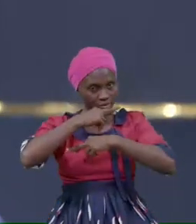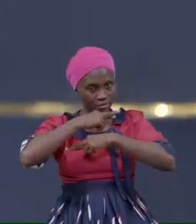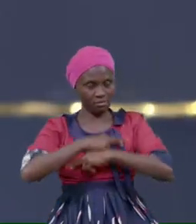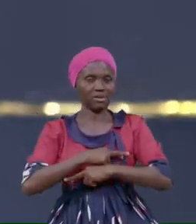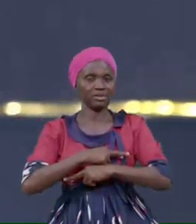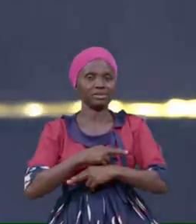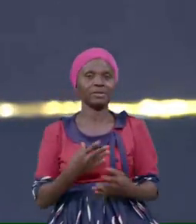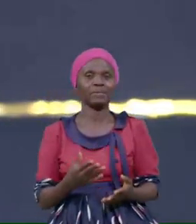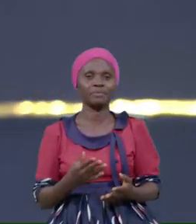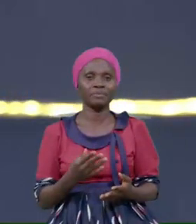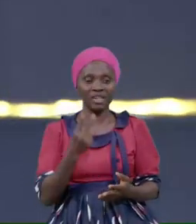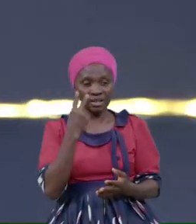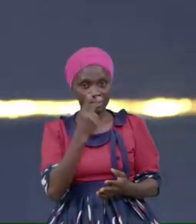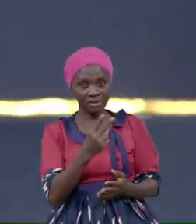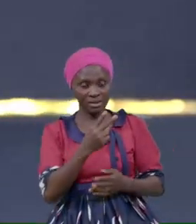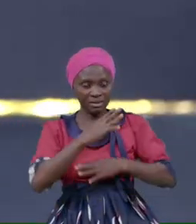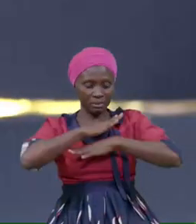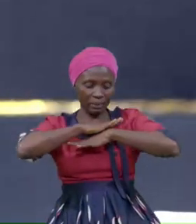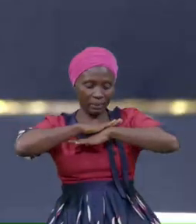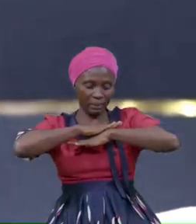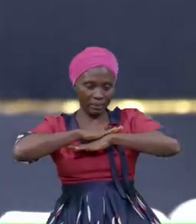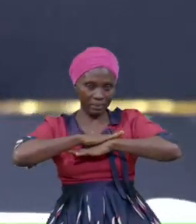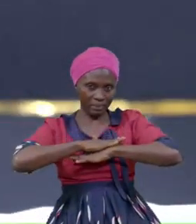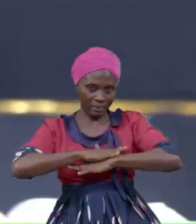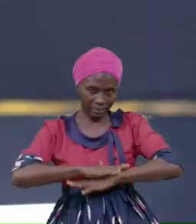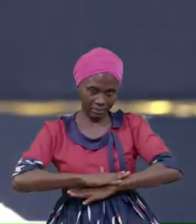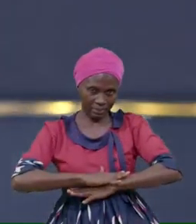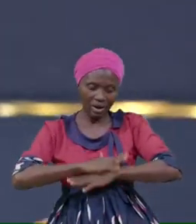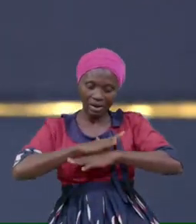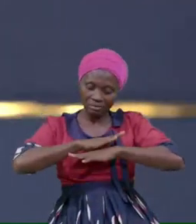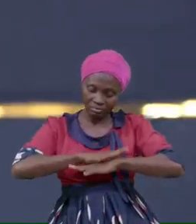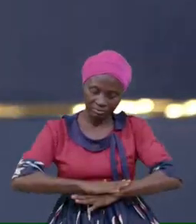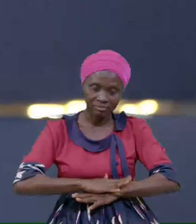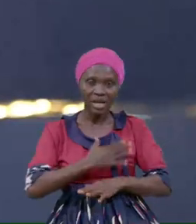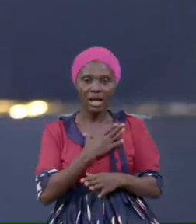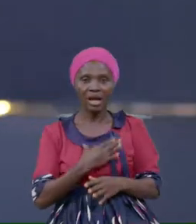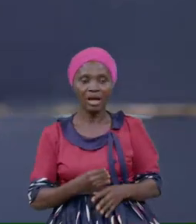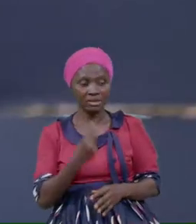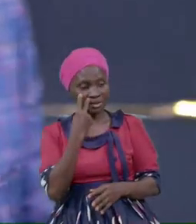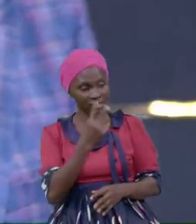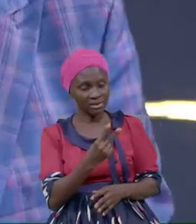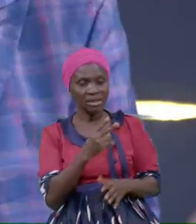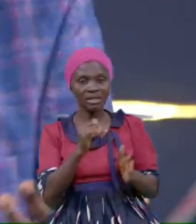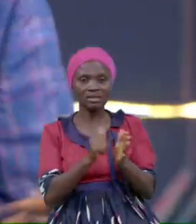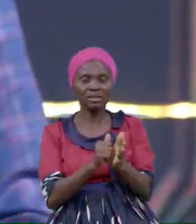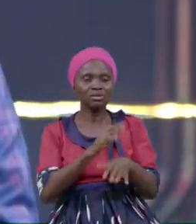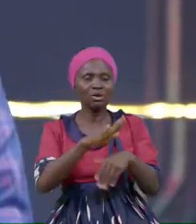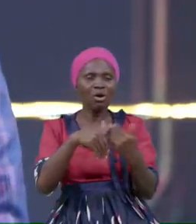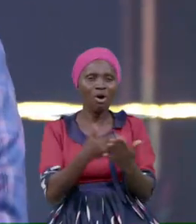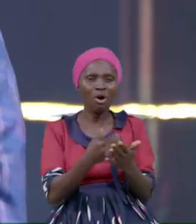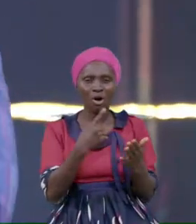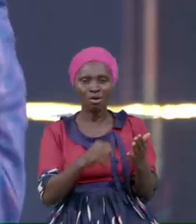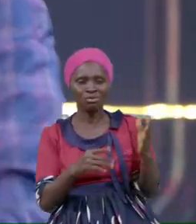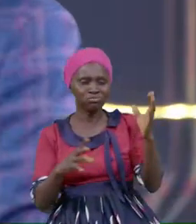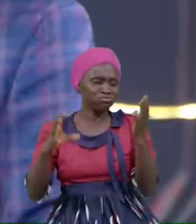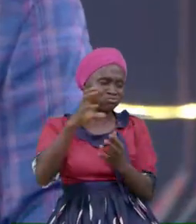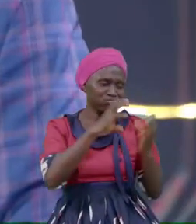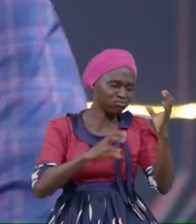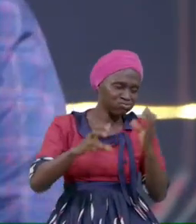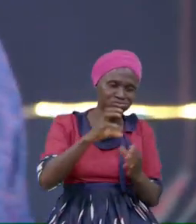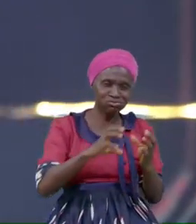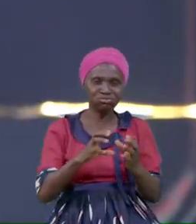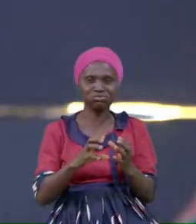of believers and all the restlessness that makes people not to stay at home and not to enjoy fellowship, and they are here